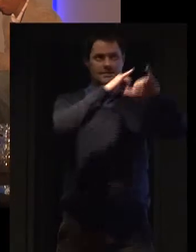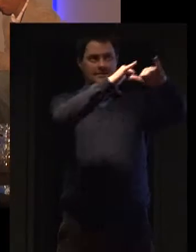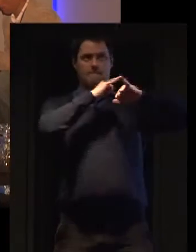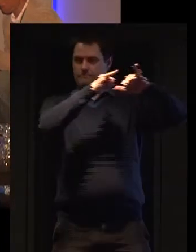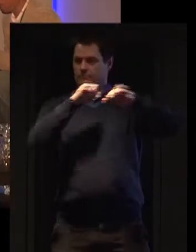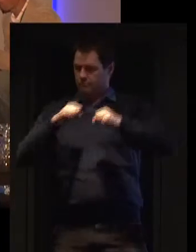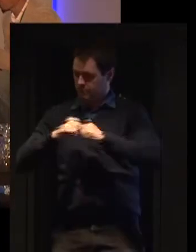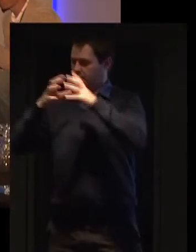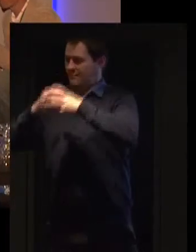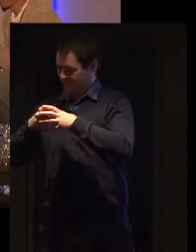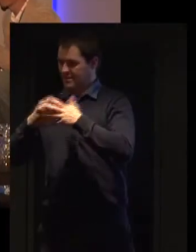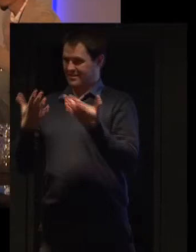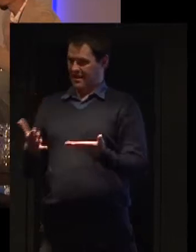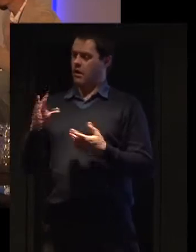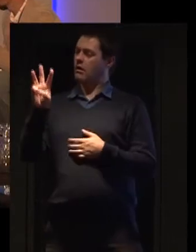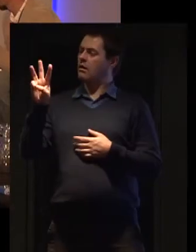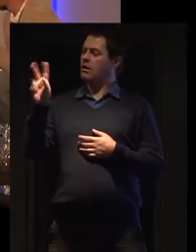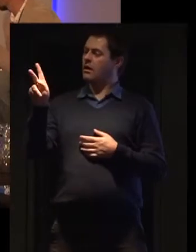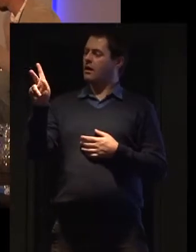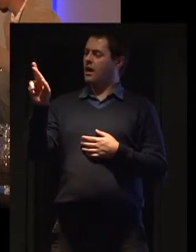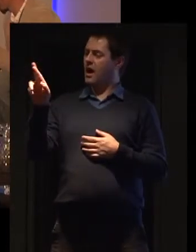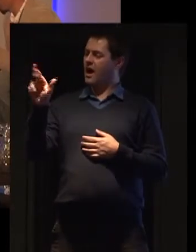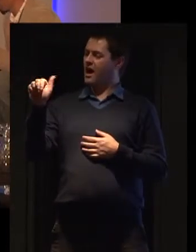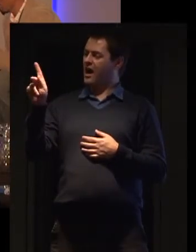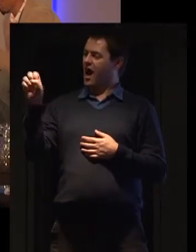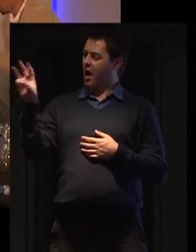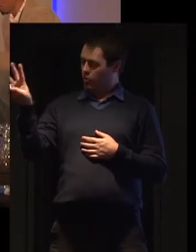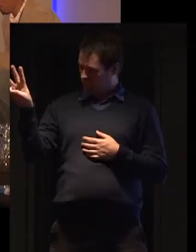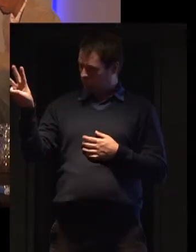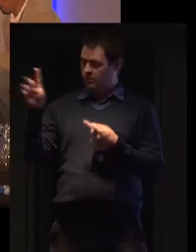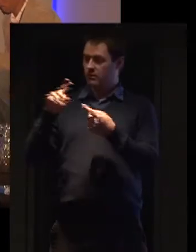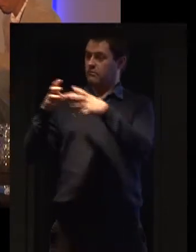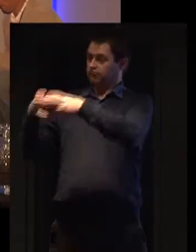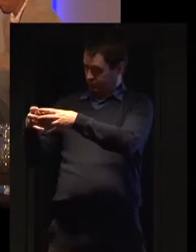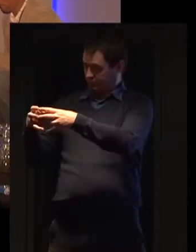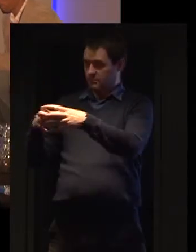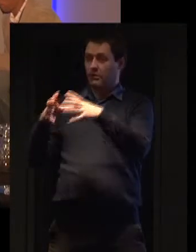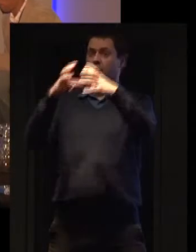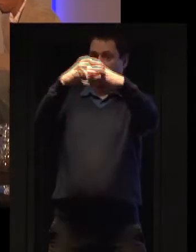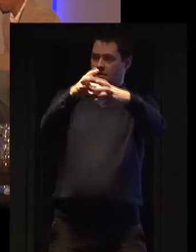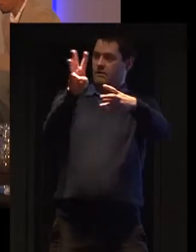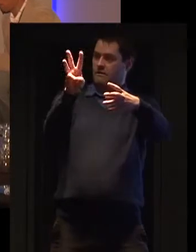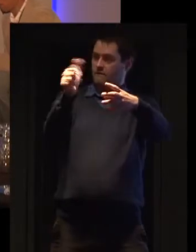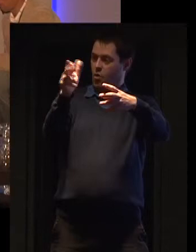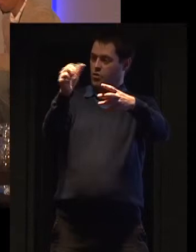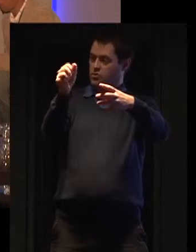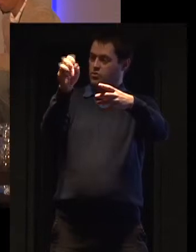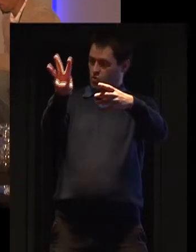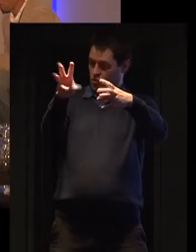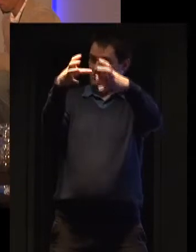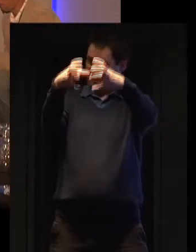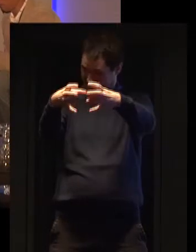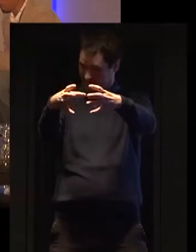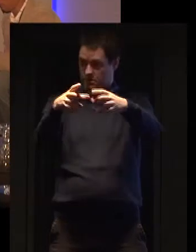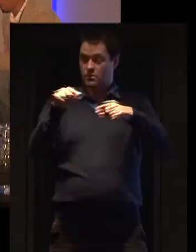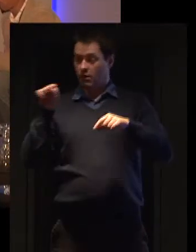in Krakow and Warsaw. We hope that there will be more in the future, working together with